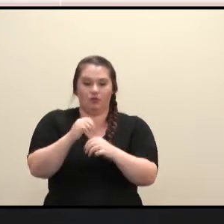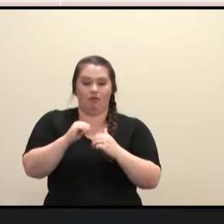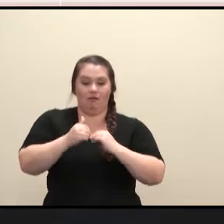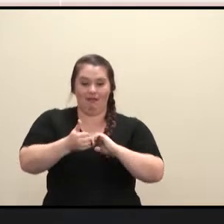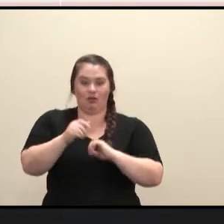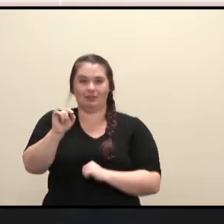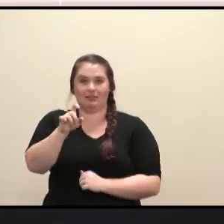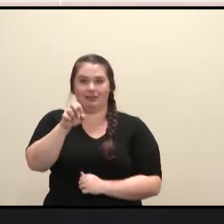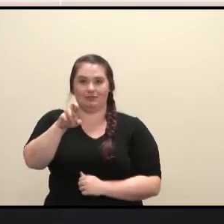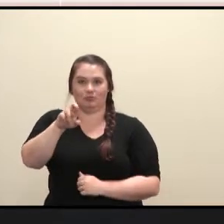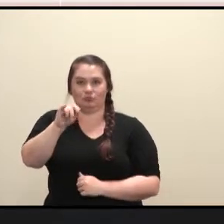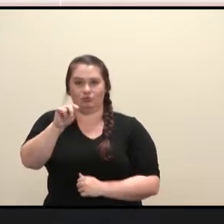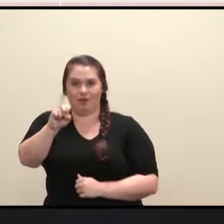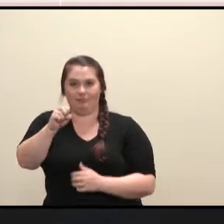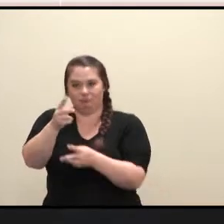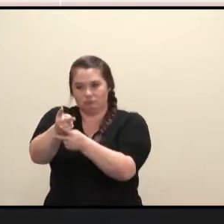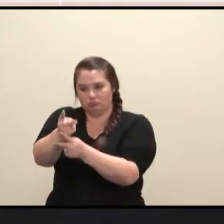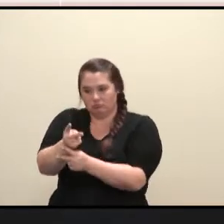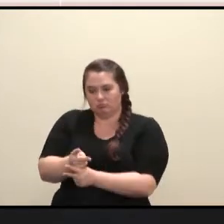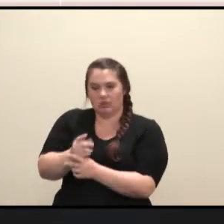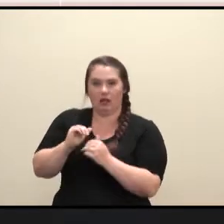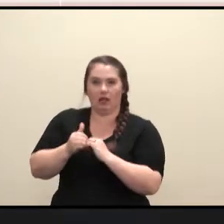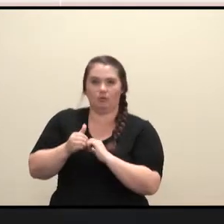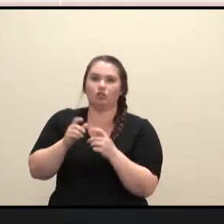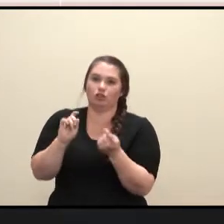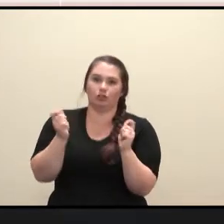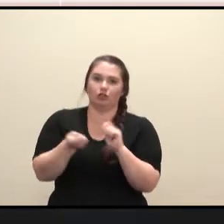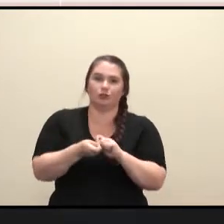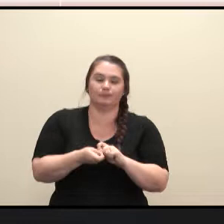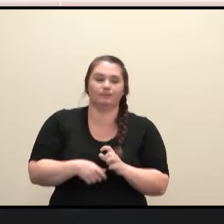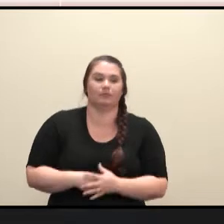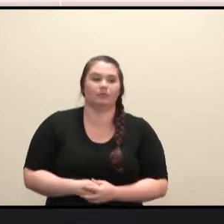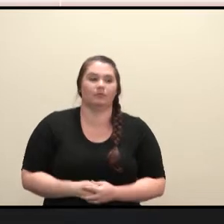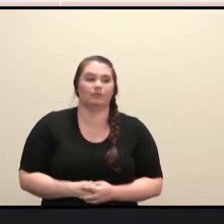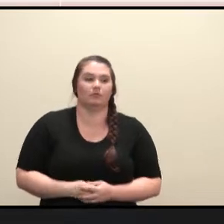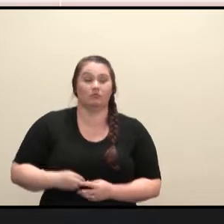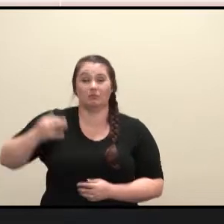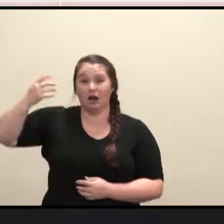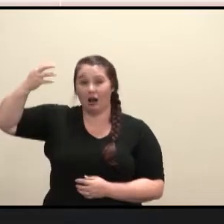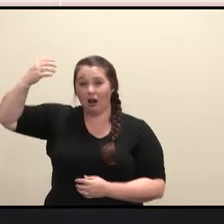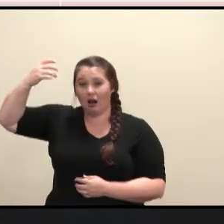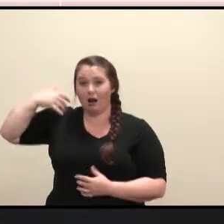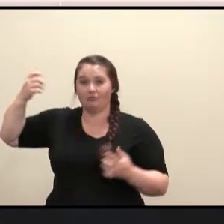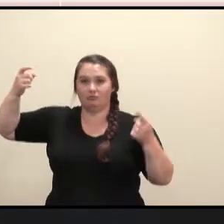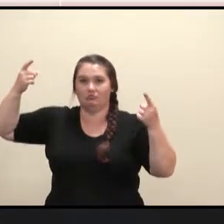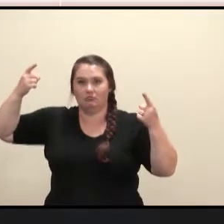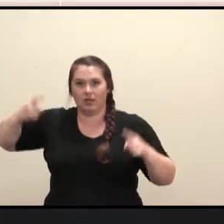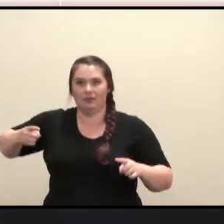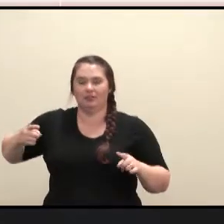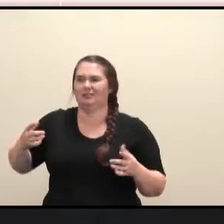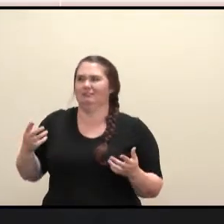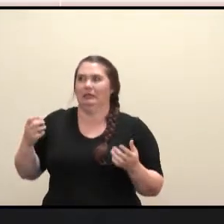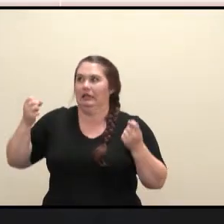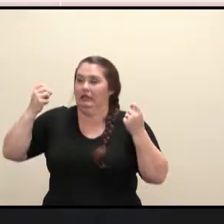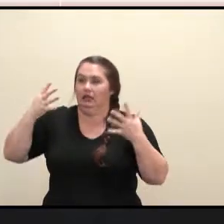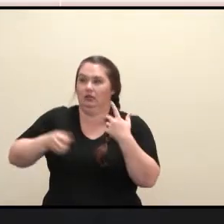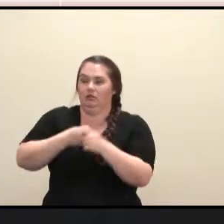calculated. And so the district at one point in time, it's been many years now, probably